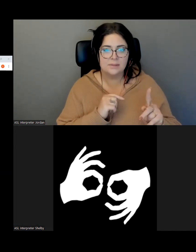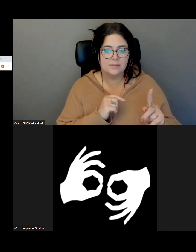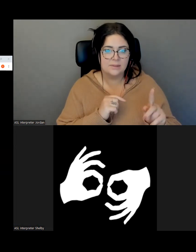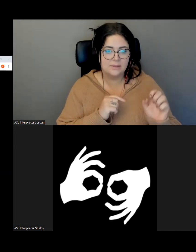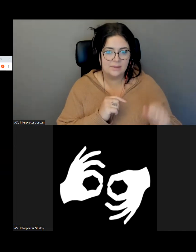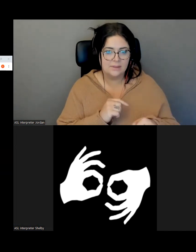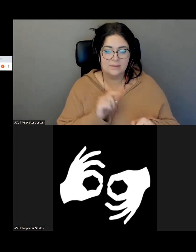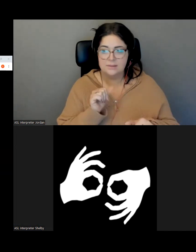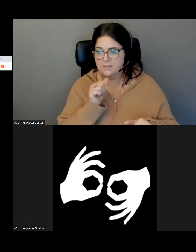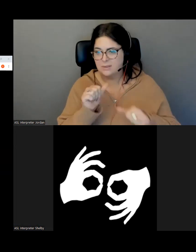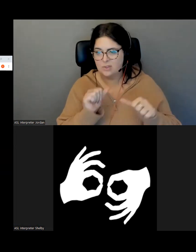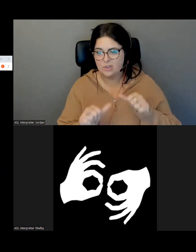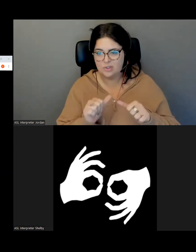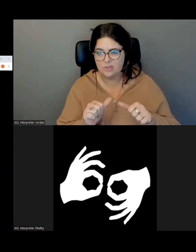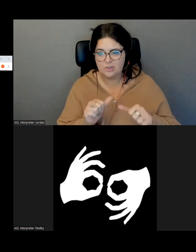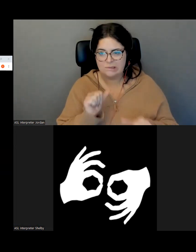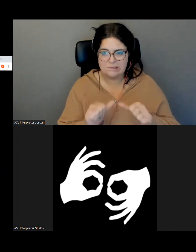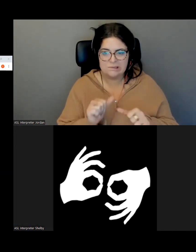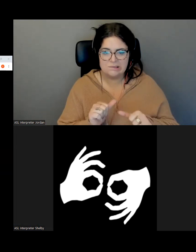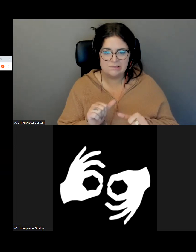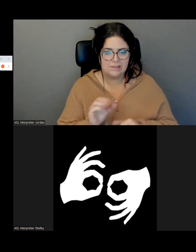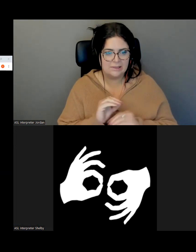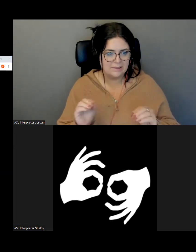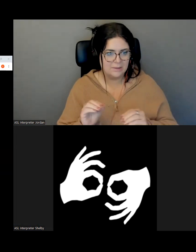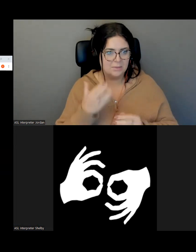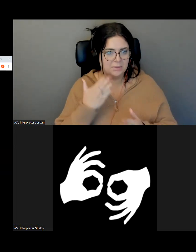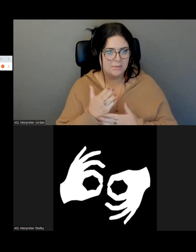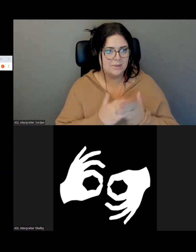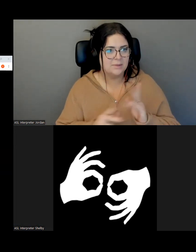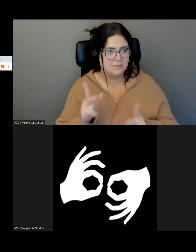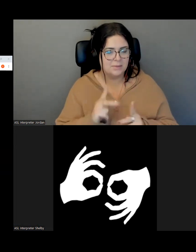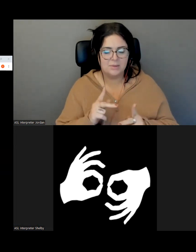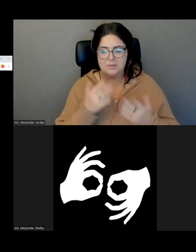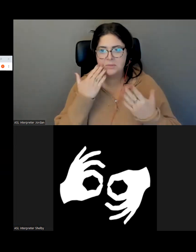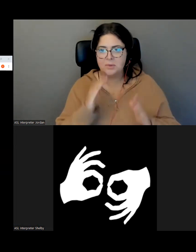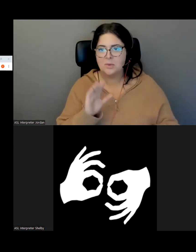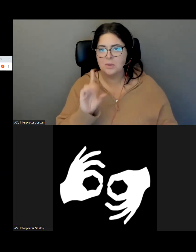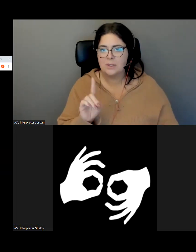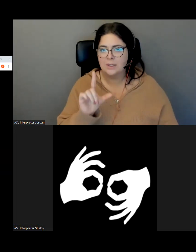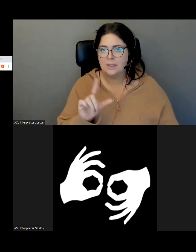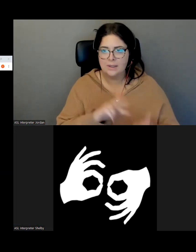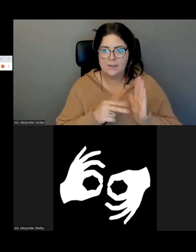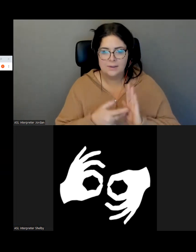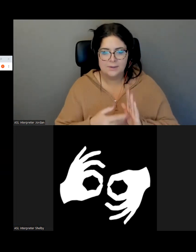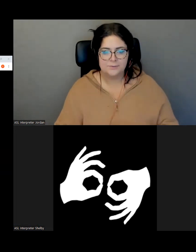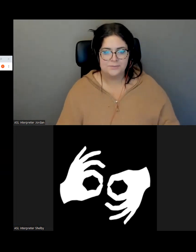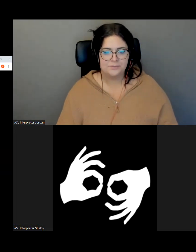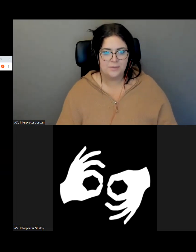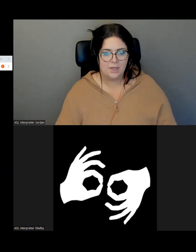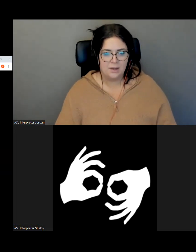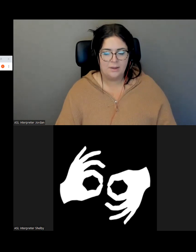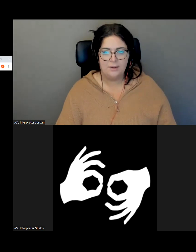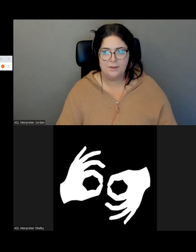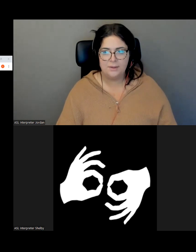No one's indicated that yet, but maybe we have a few people who aren't sure what the digital library is. Well, fear not, I